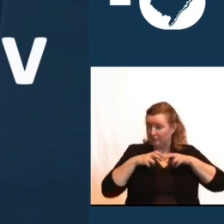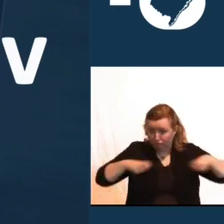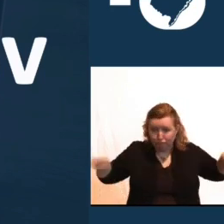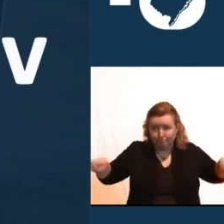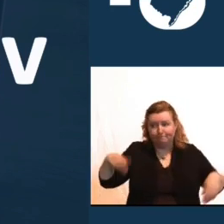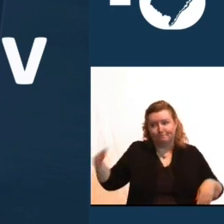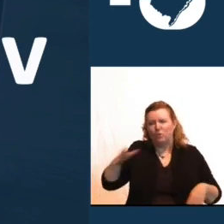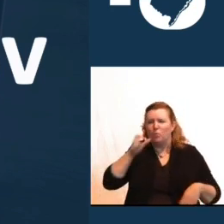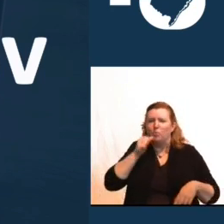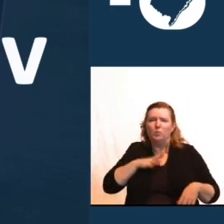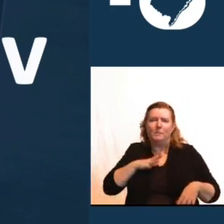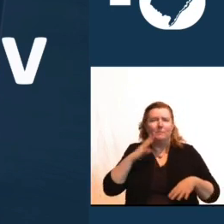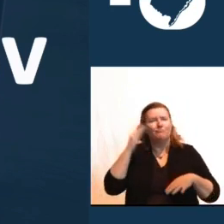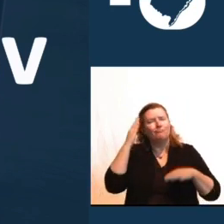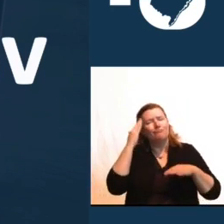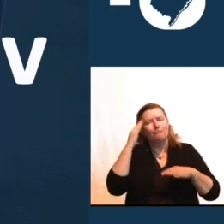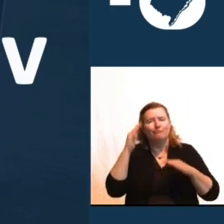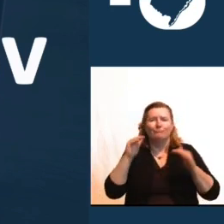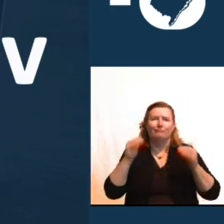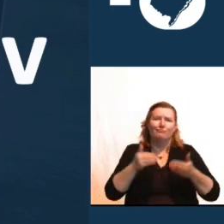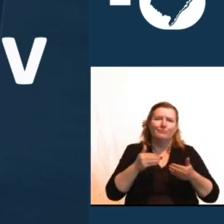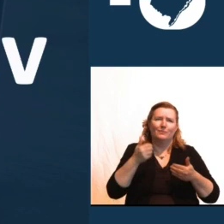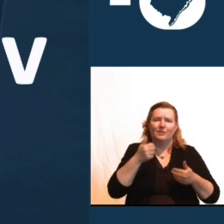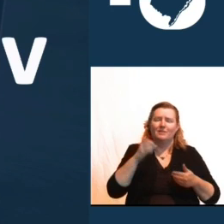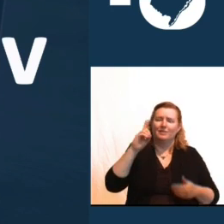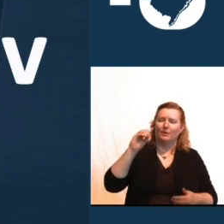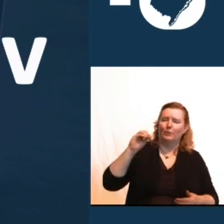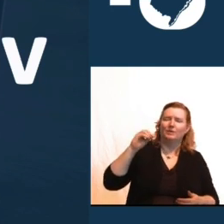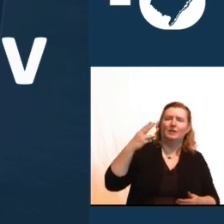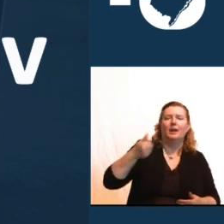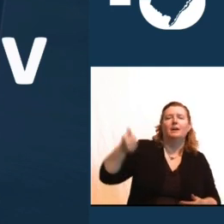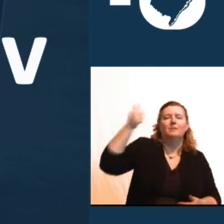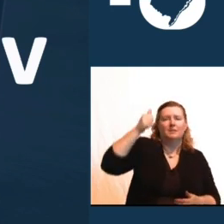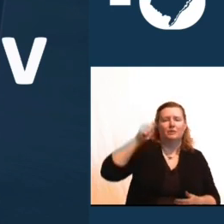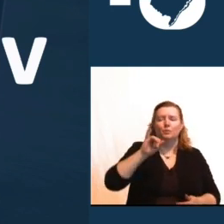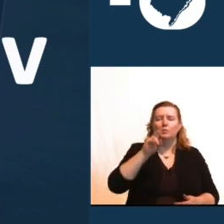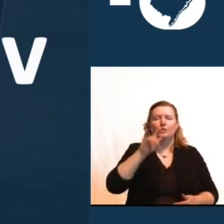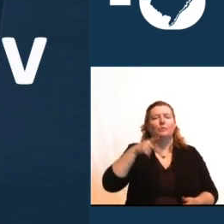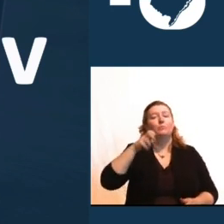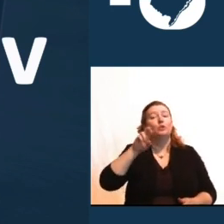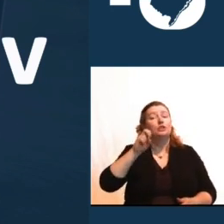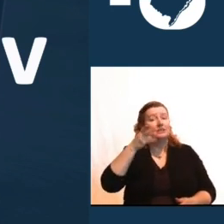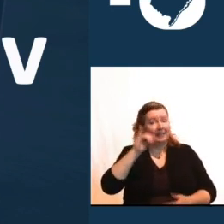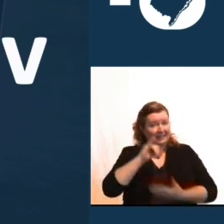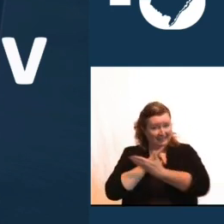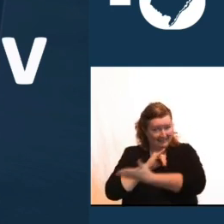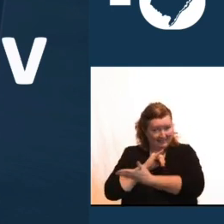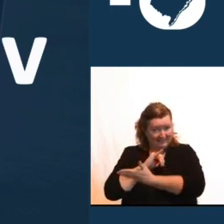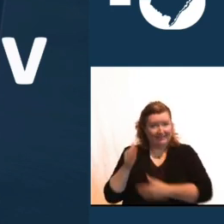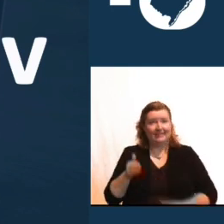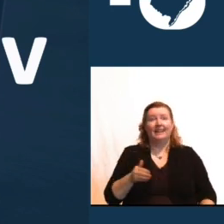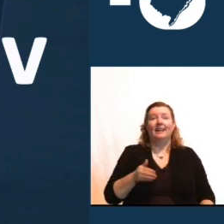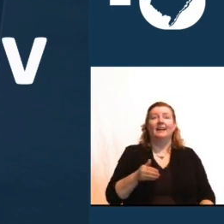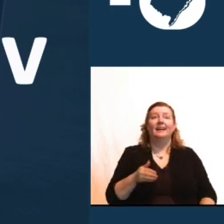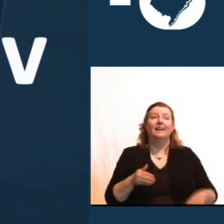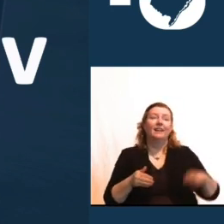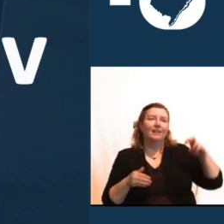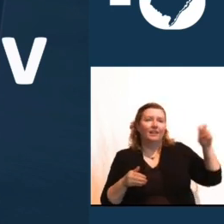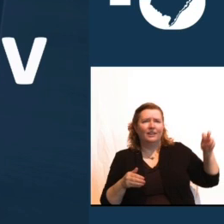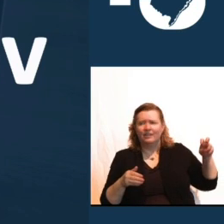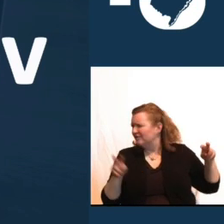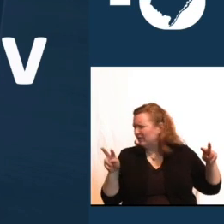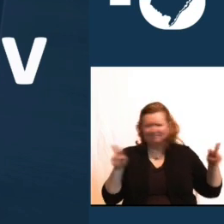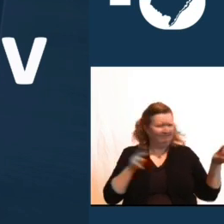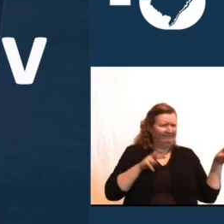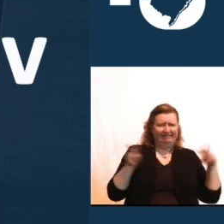far left, a disorienting moment here, the state's epidemiologist, Dr. Christina Tan. To the far